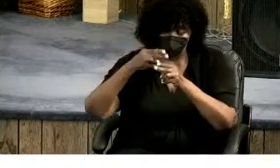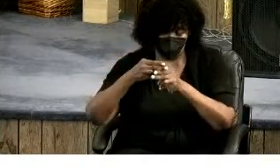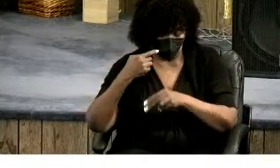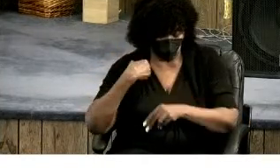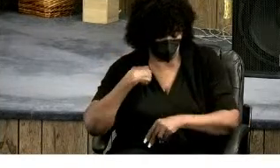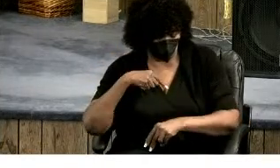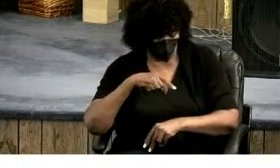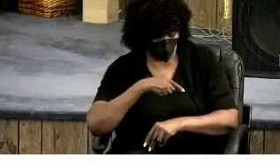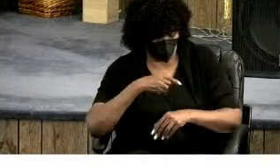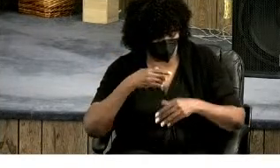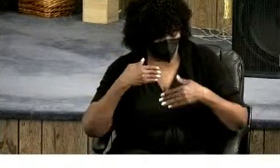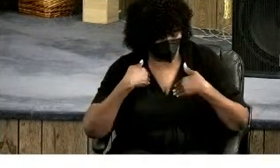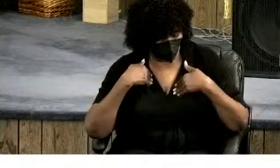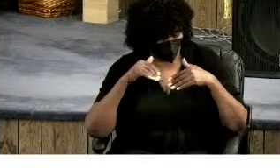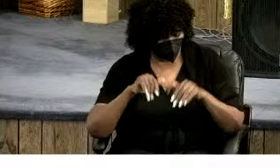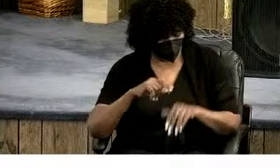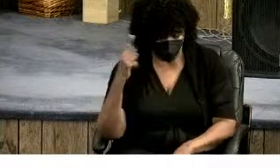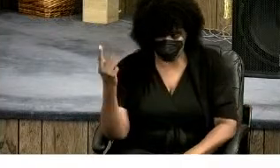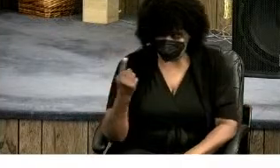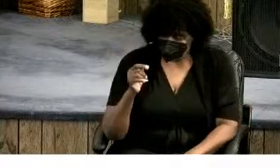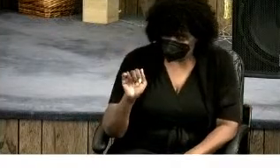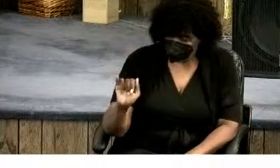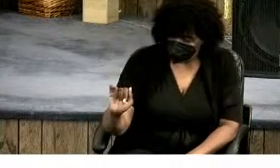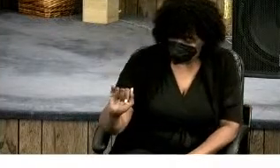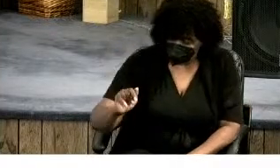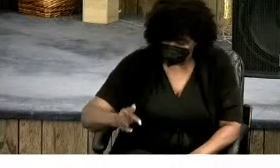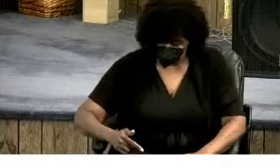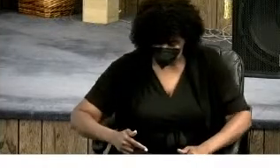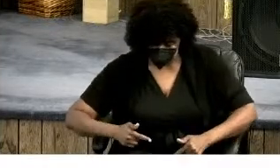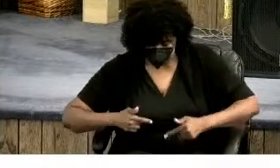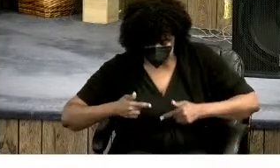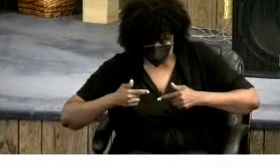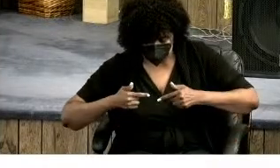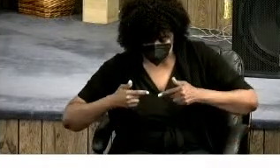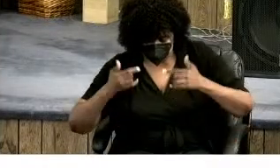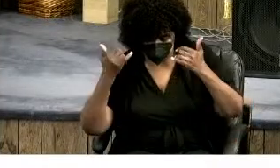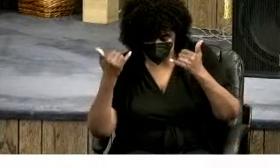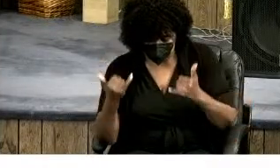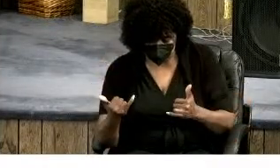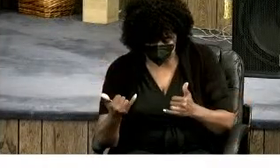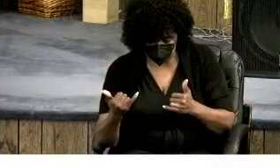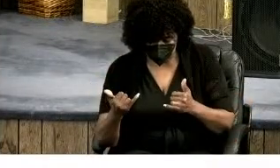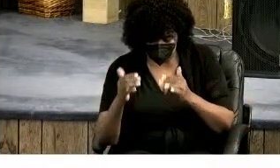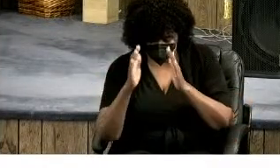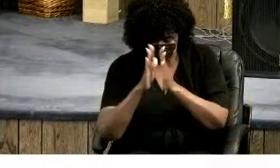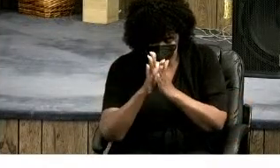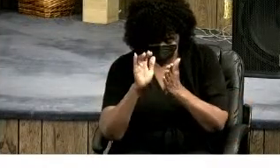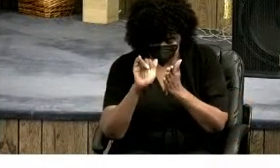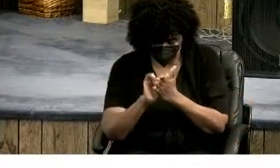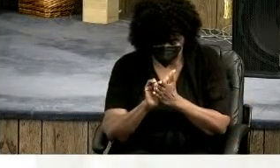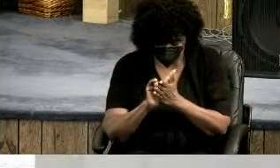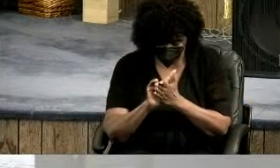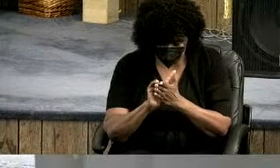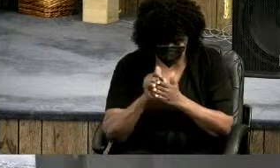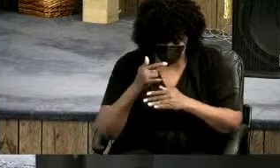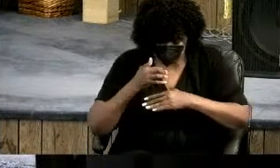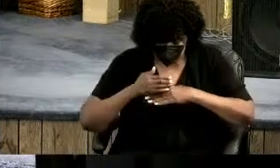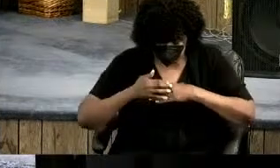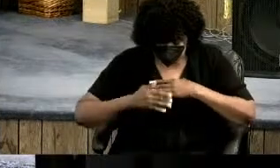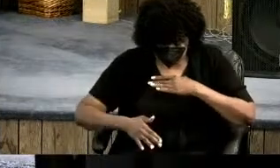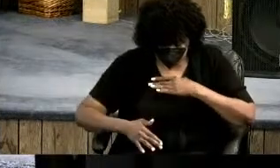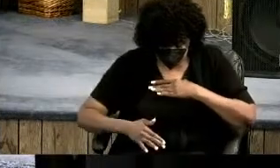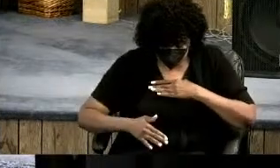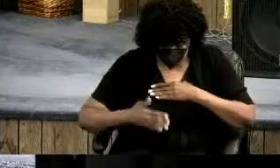that we may have eternal life. So today, as we partake, we ask you, Father, that as the blood